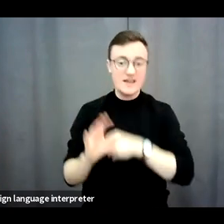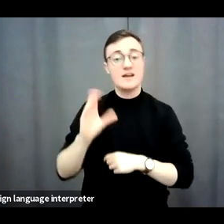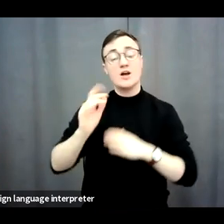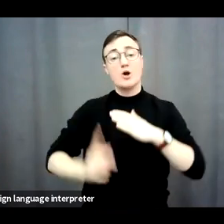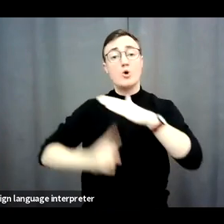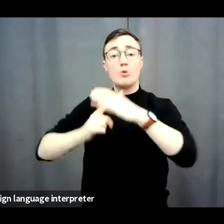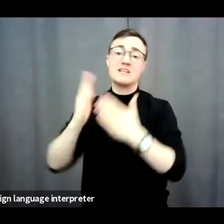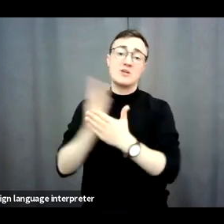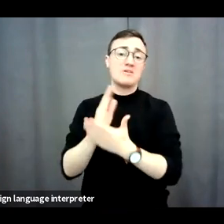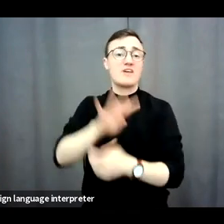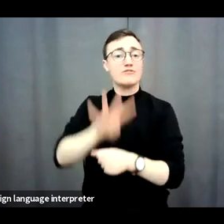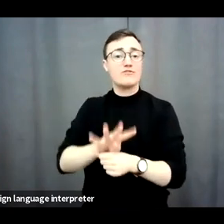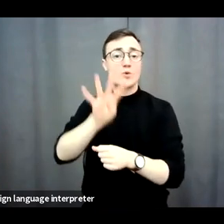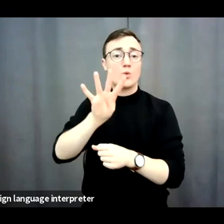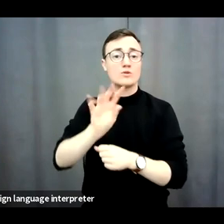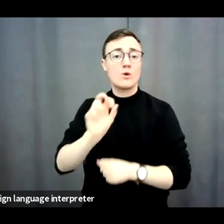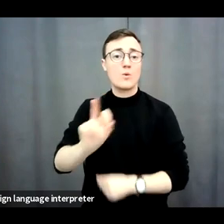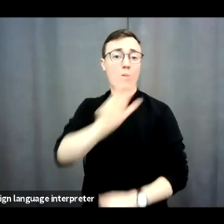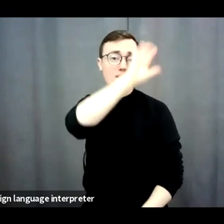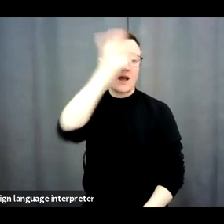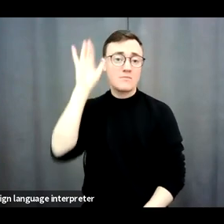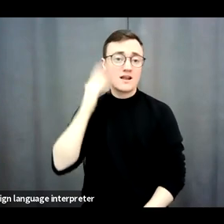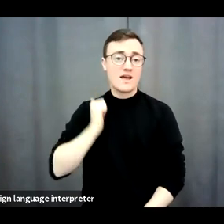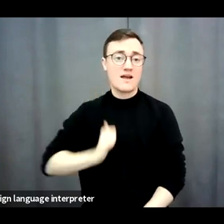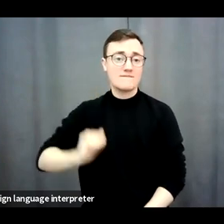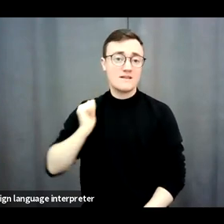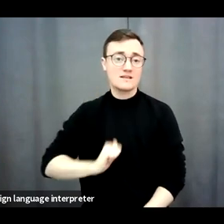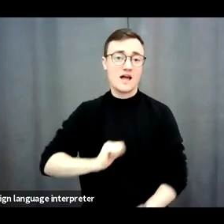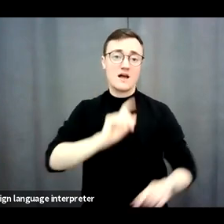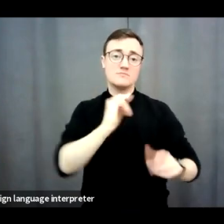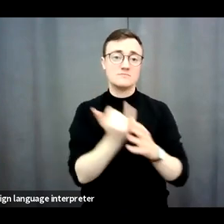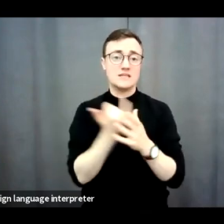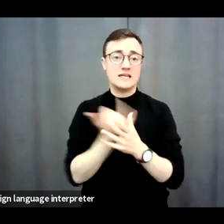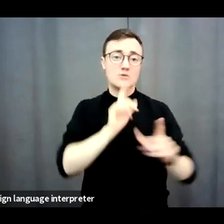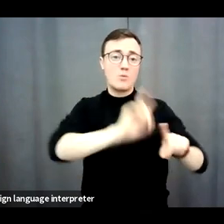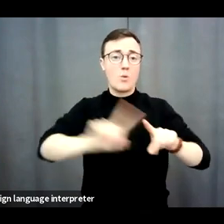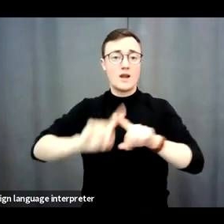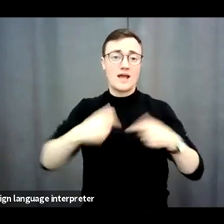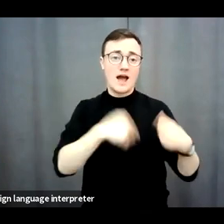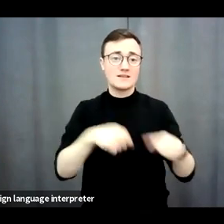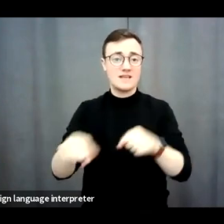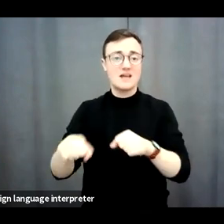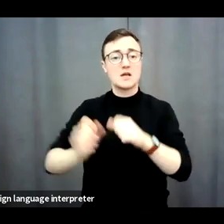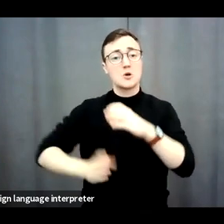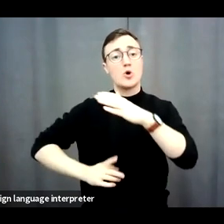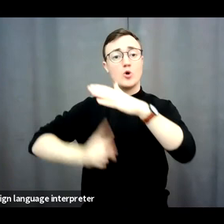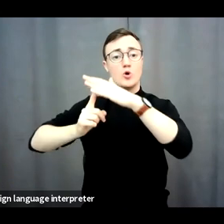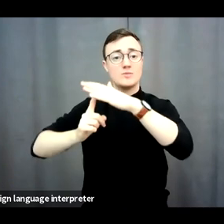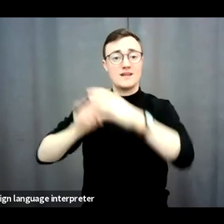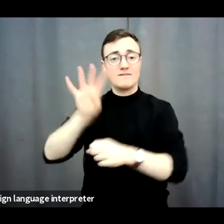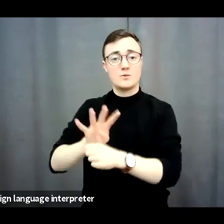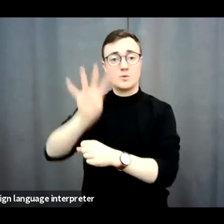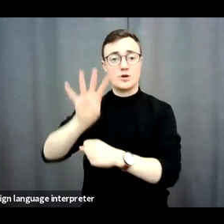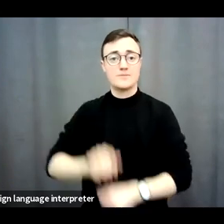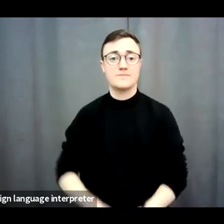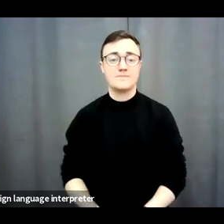around 14 years, I think the different activities can be used up to 14. And then we have